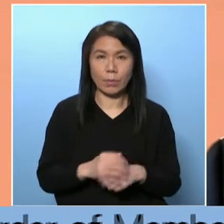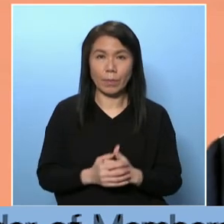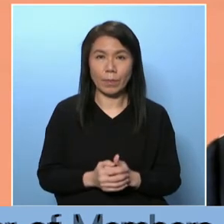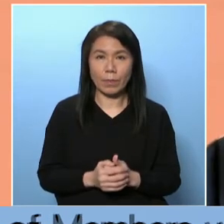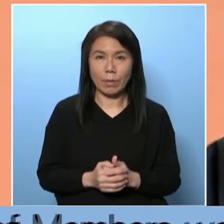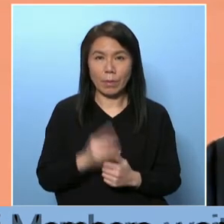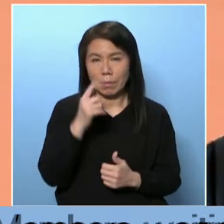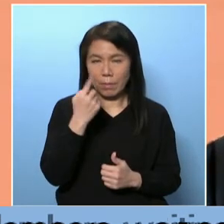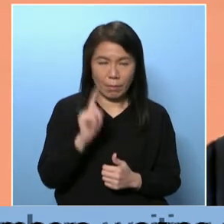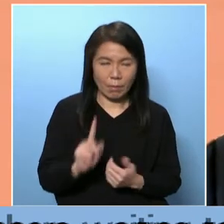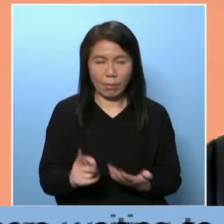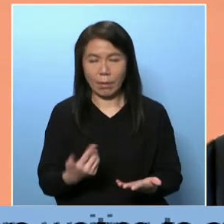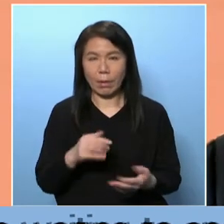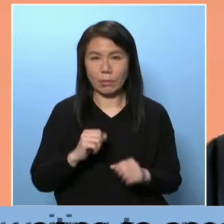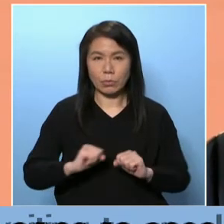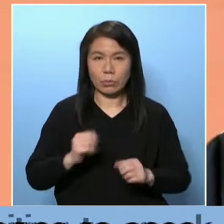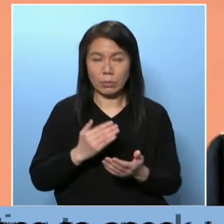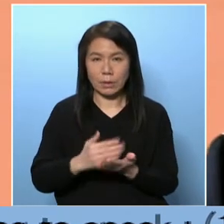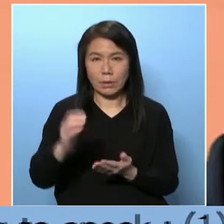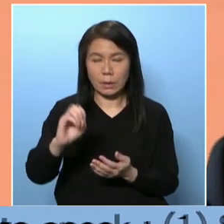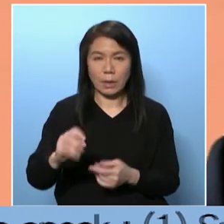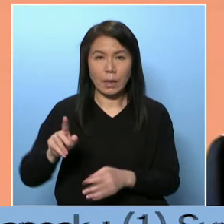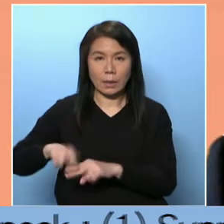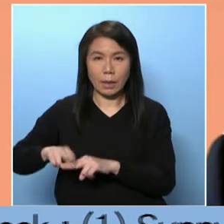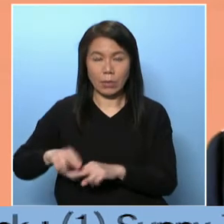infections. And that would also help